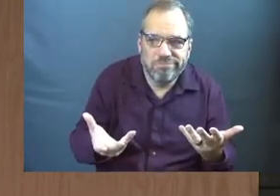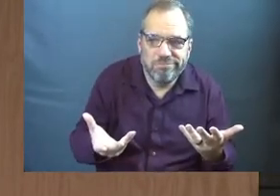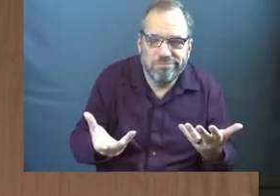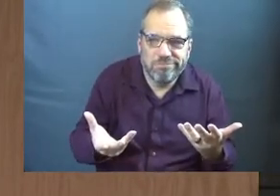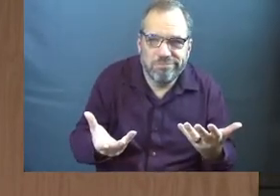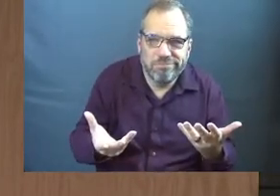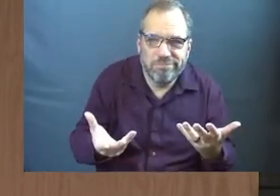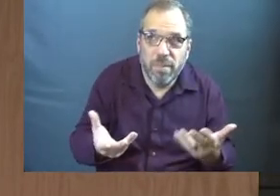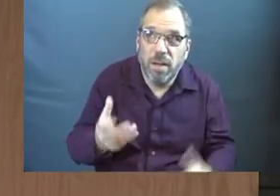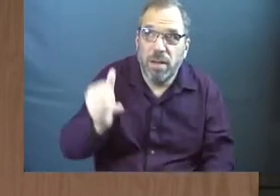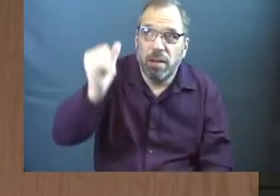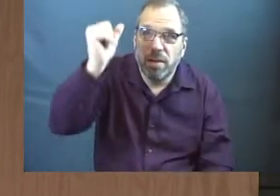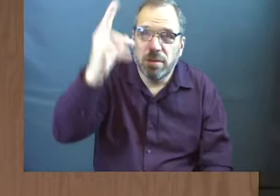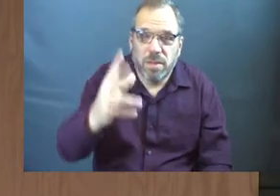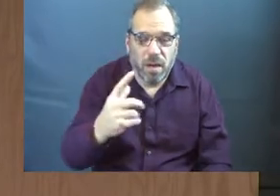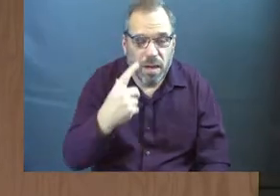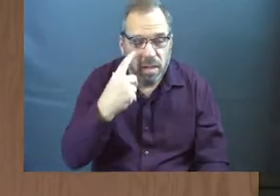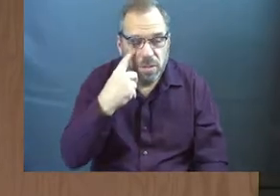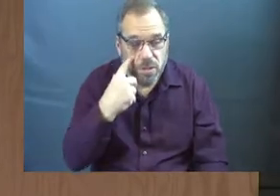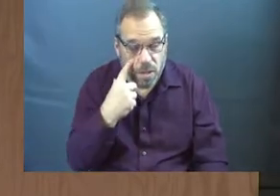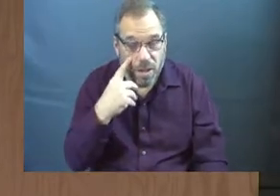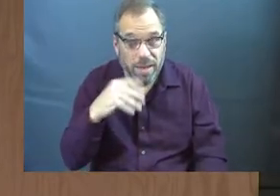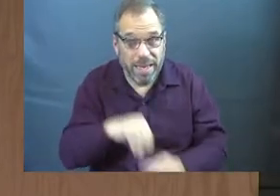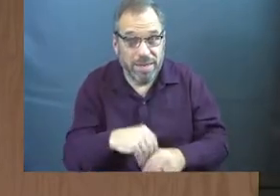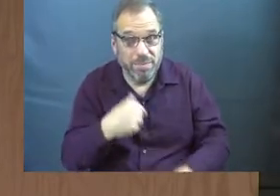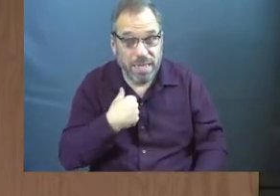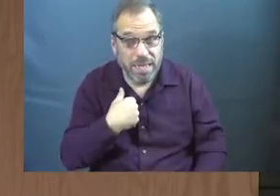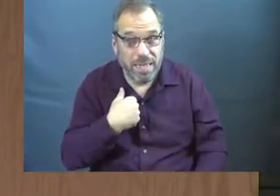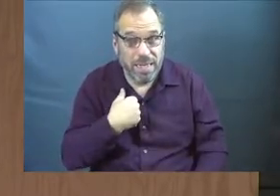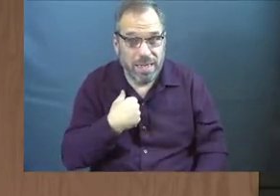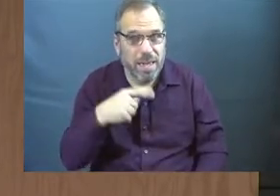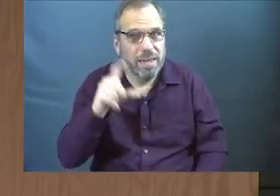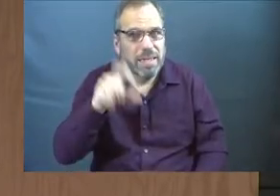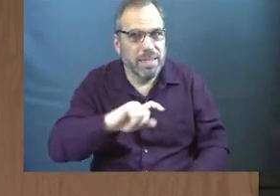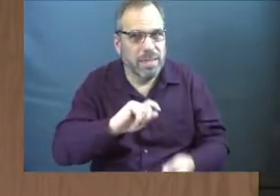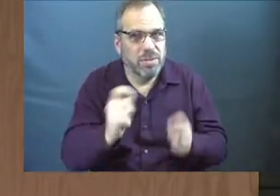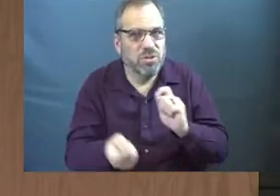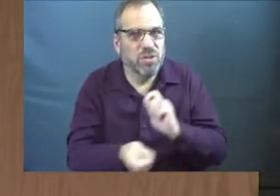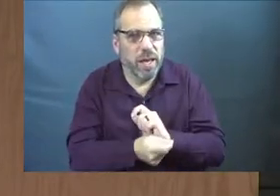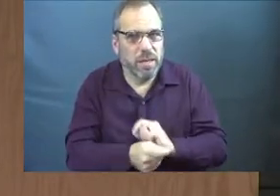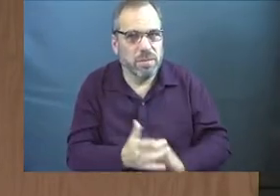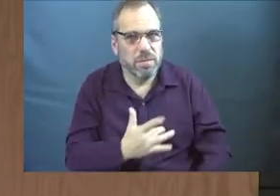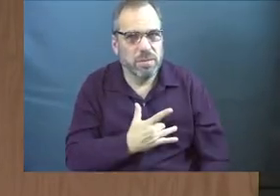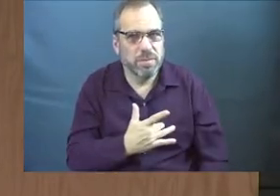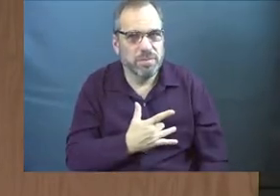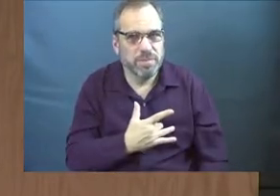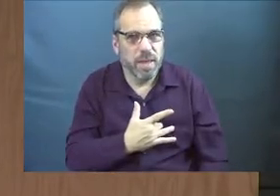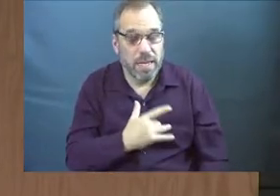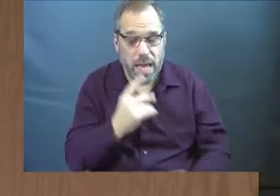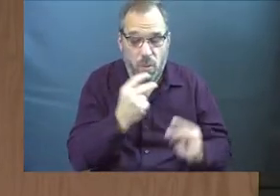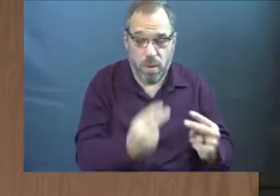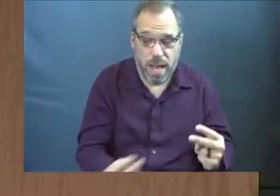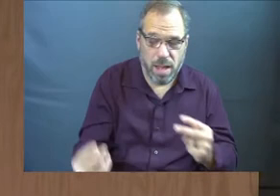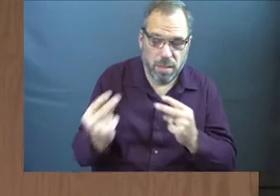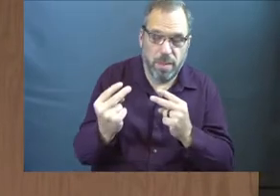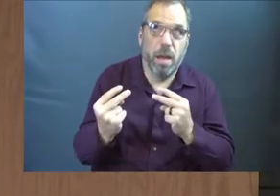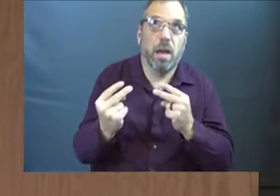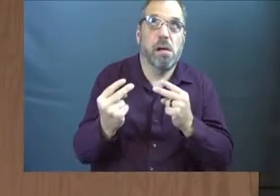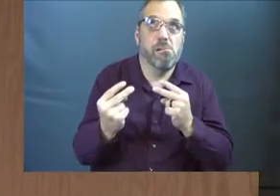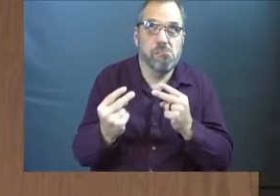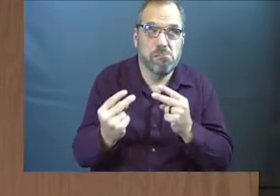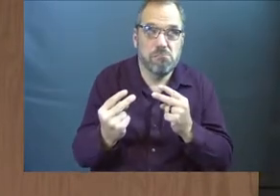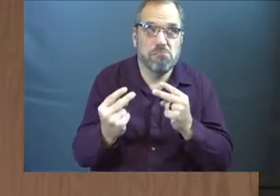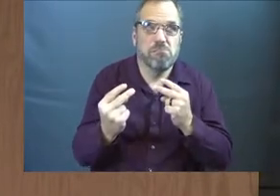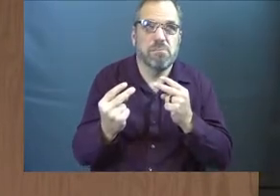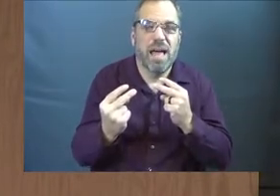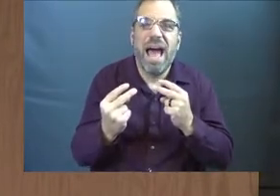And God saw something inside me that needed to change. And when I look back on it, I would say that I had